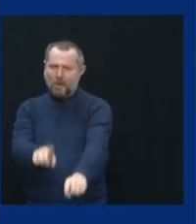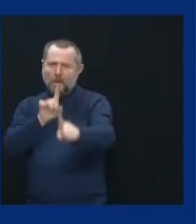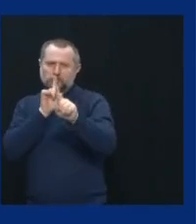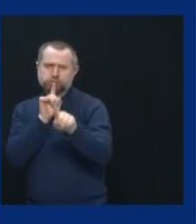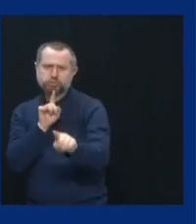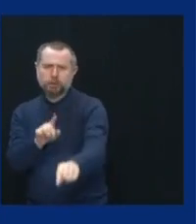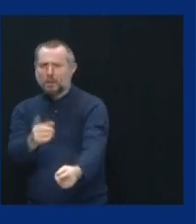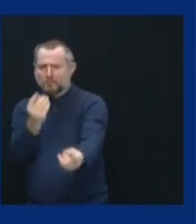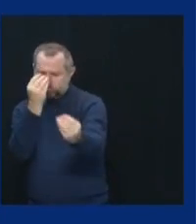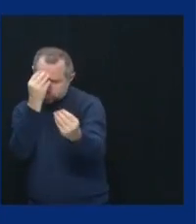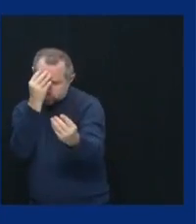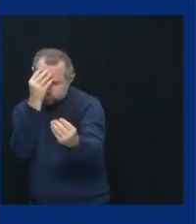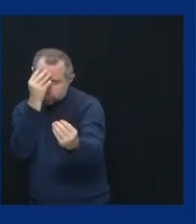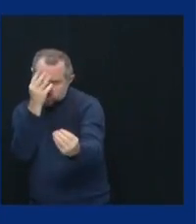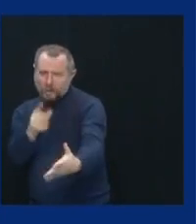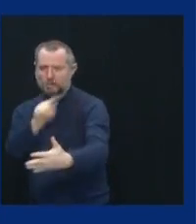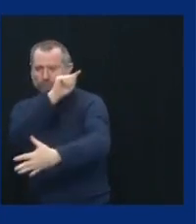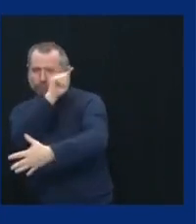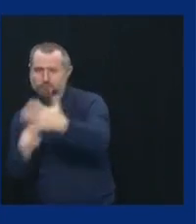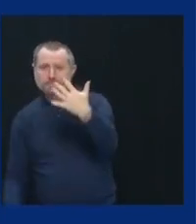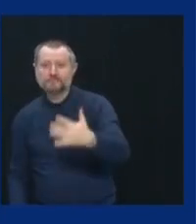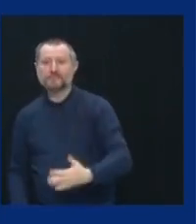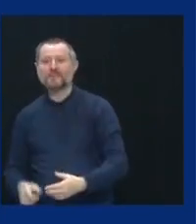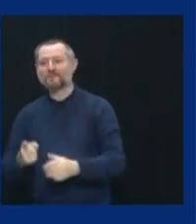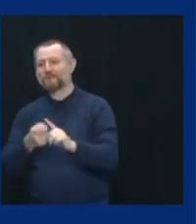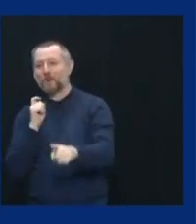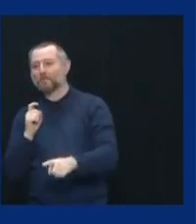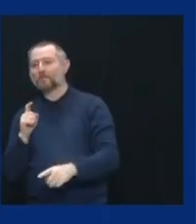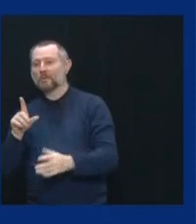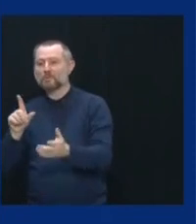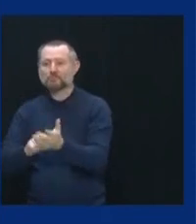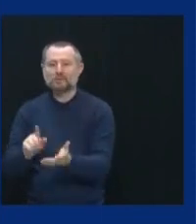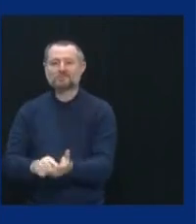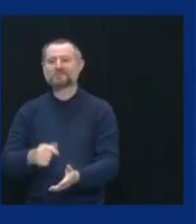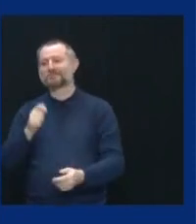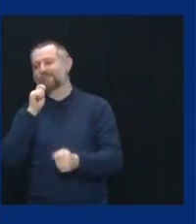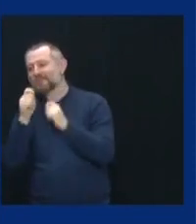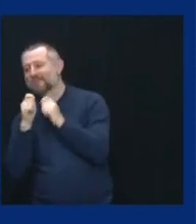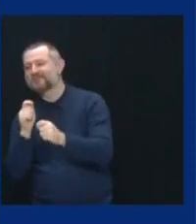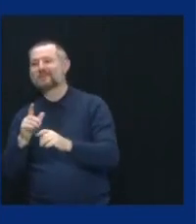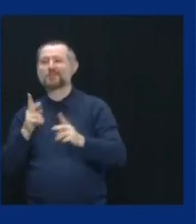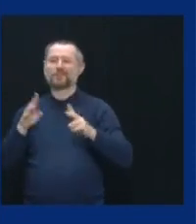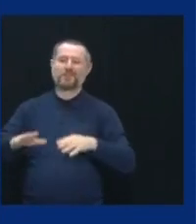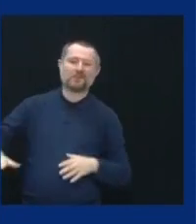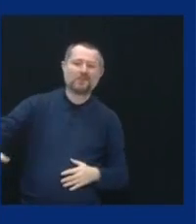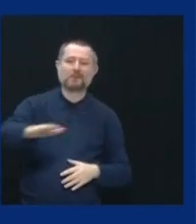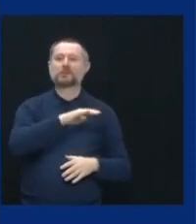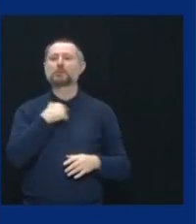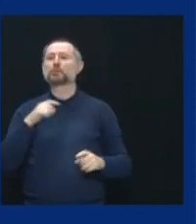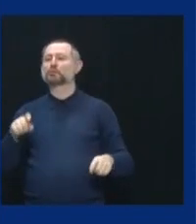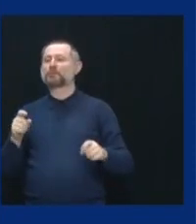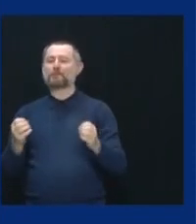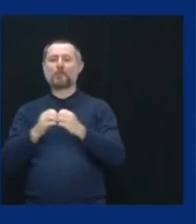information request from press, from people, et cetera,